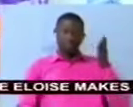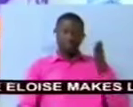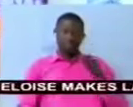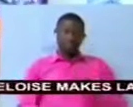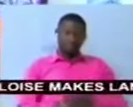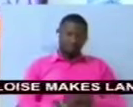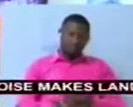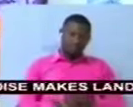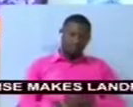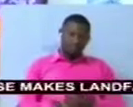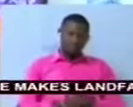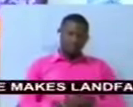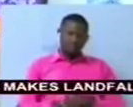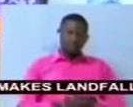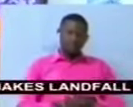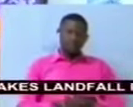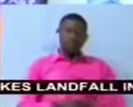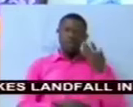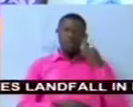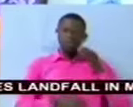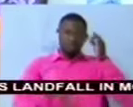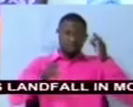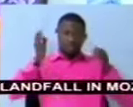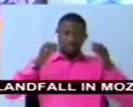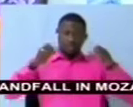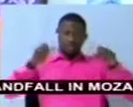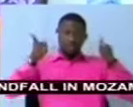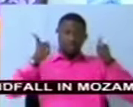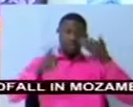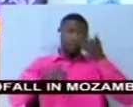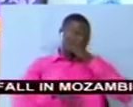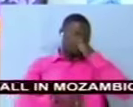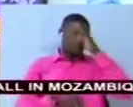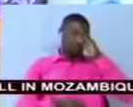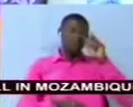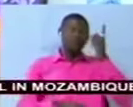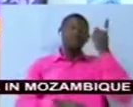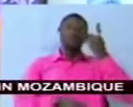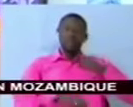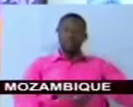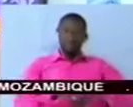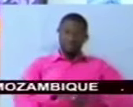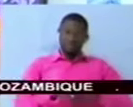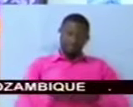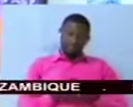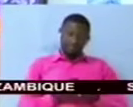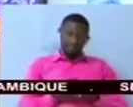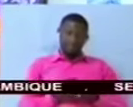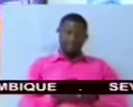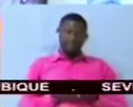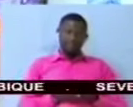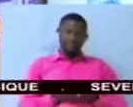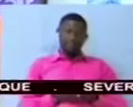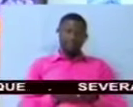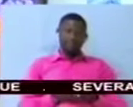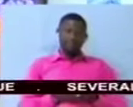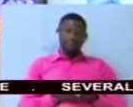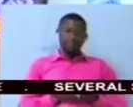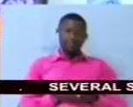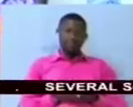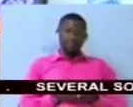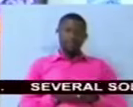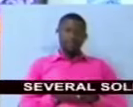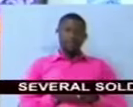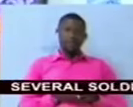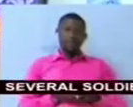biñ ko fa defé ben yon. Birkama na when they started the court there. On what? Li fa ñew ci nit. Those